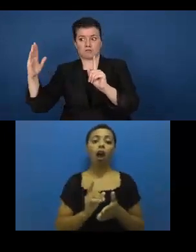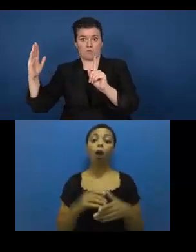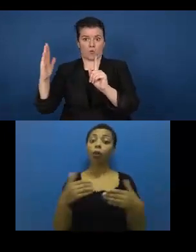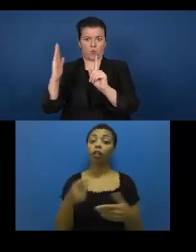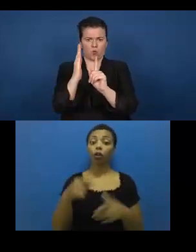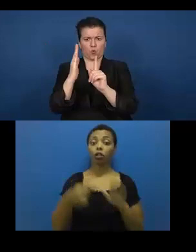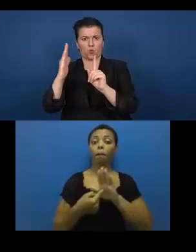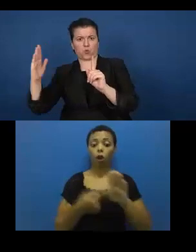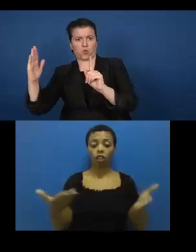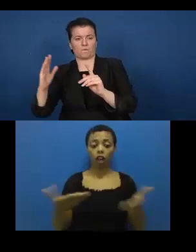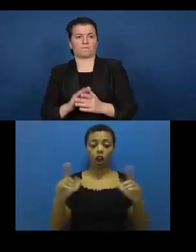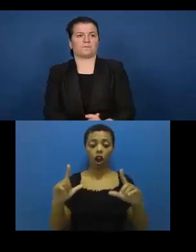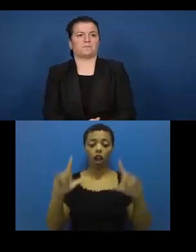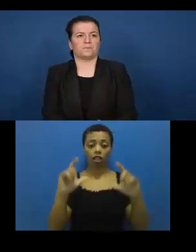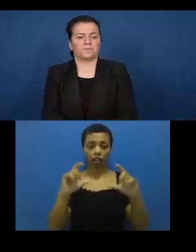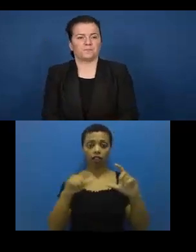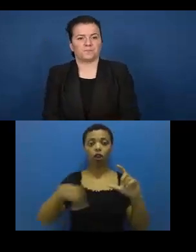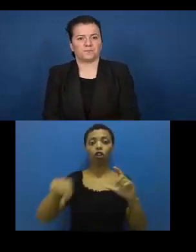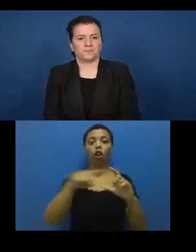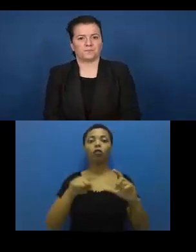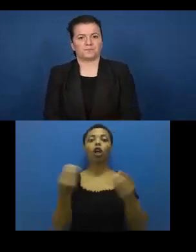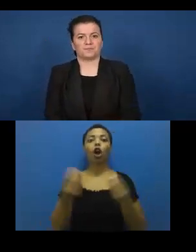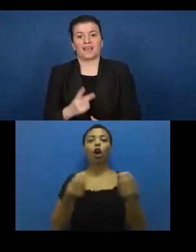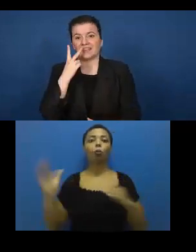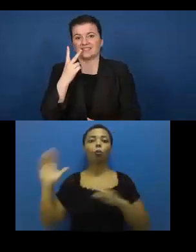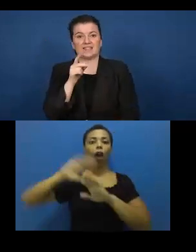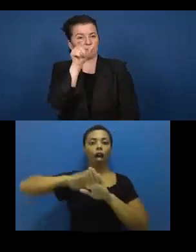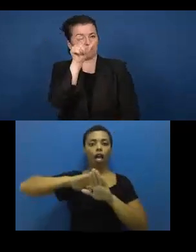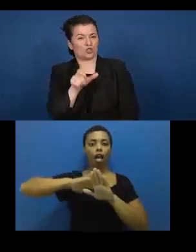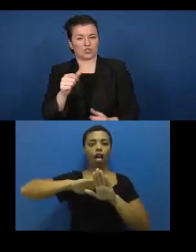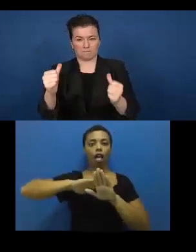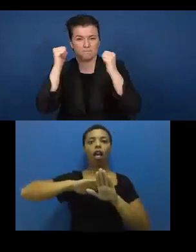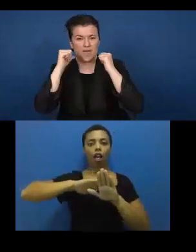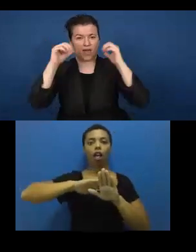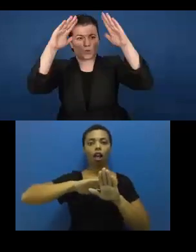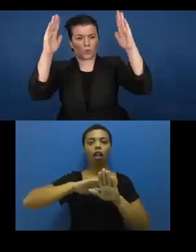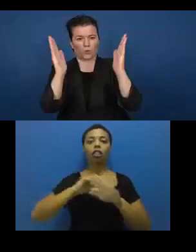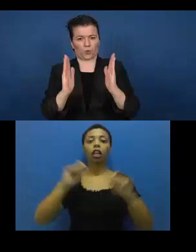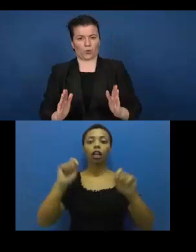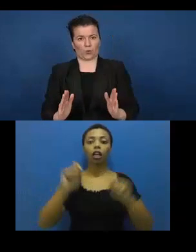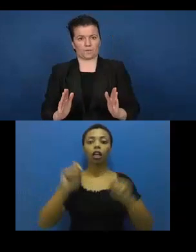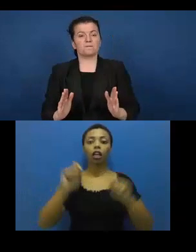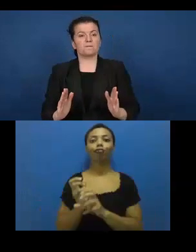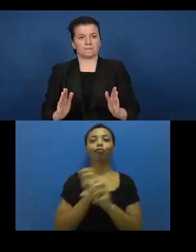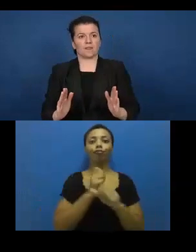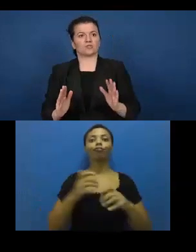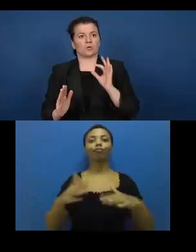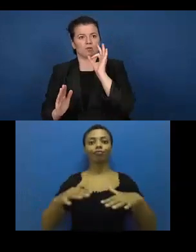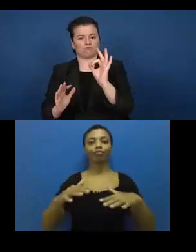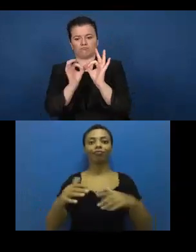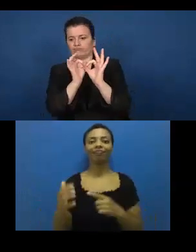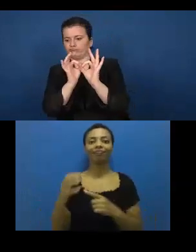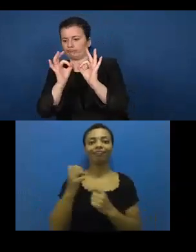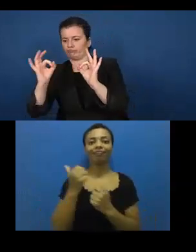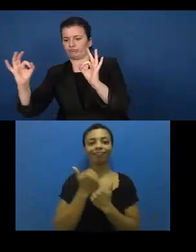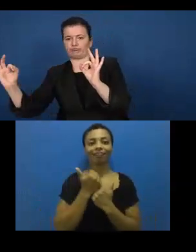back of a person and in dots vibration motors, and they were positioned in a cross-like pattern where